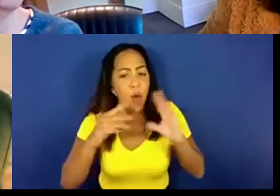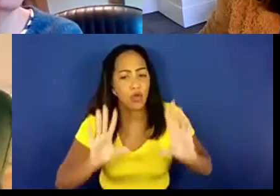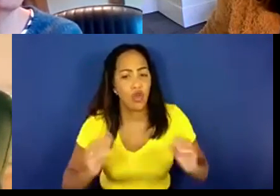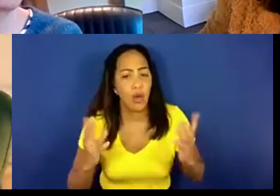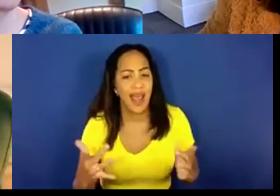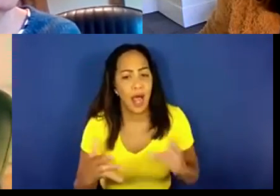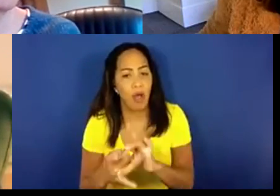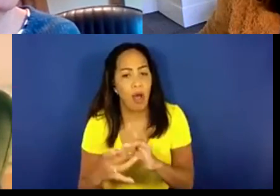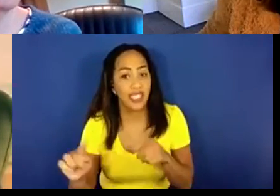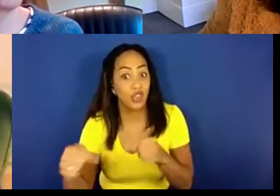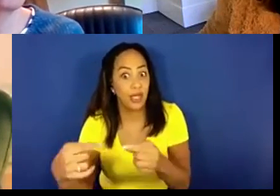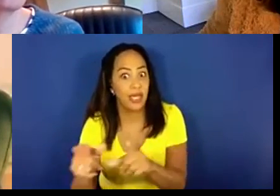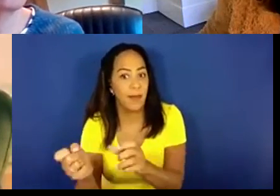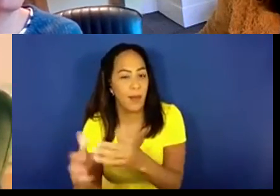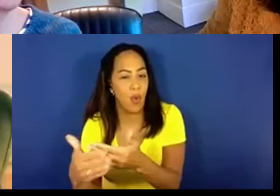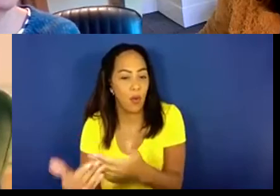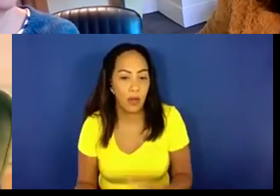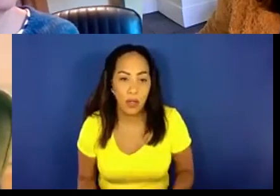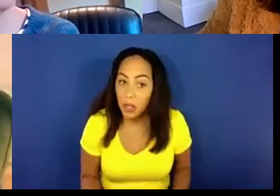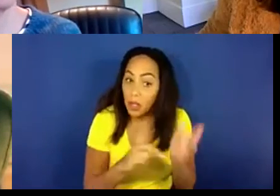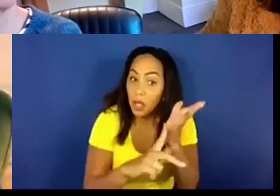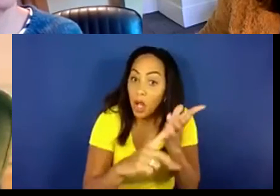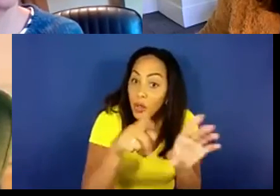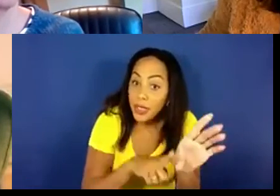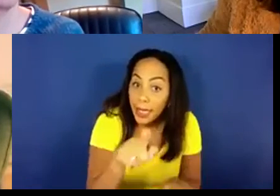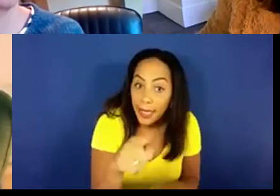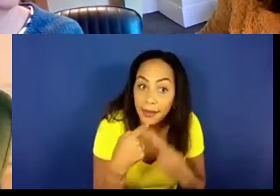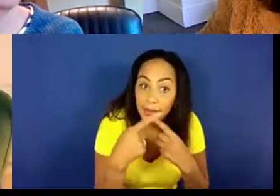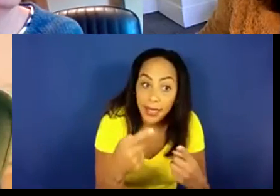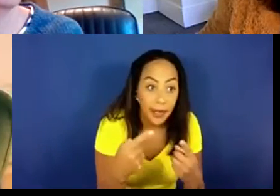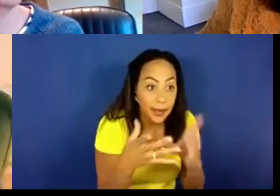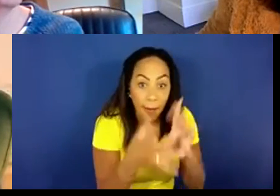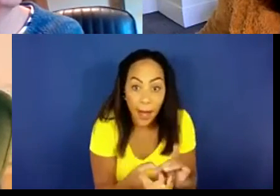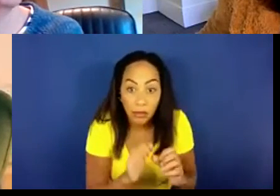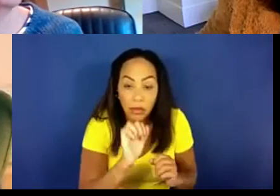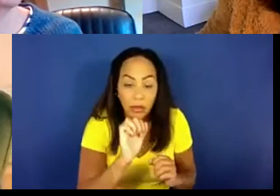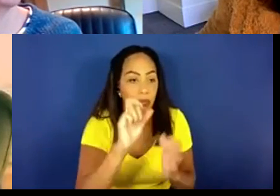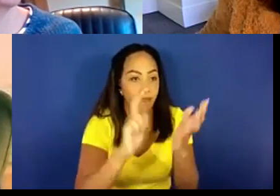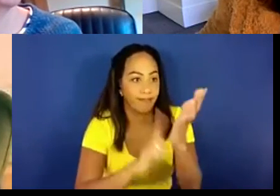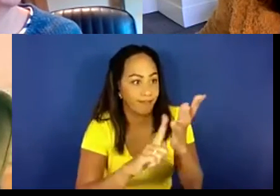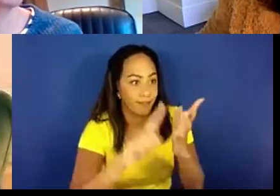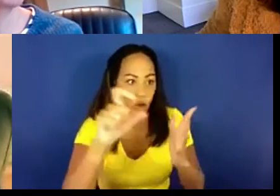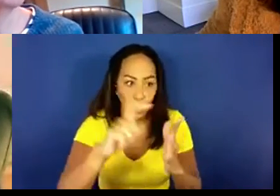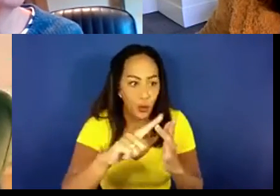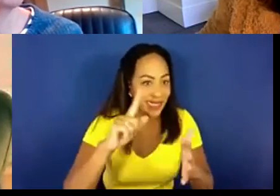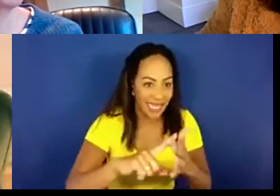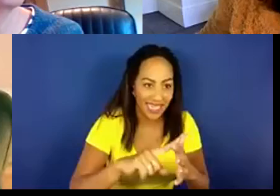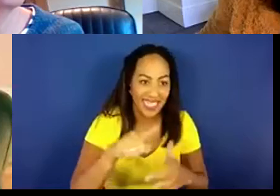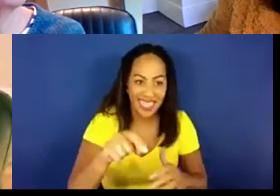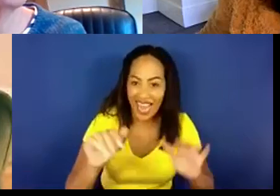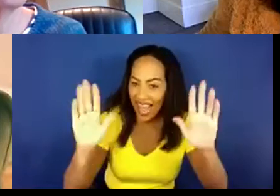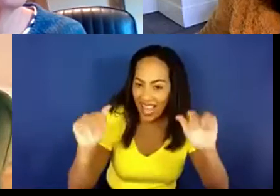And Lucy, if you introduce yourself and tell us a bit about your highlights. Sure. Hi, everyone. I'm Lucy. I work